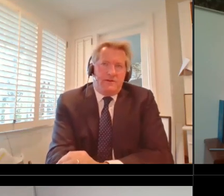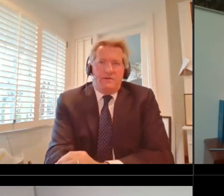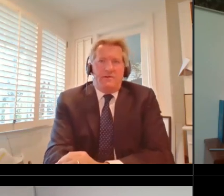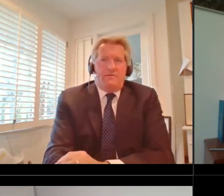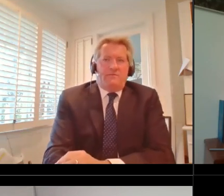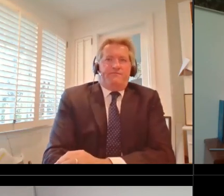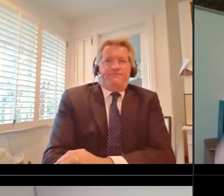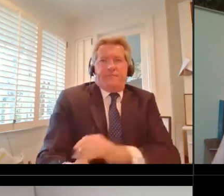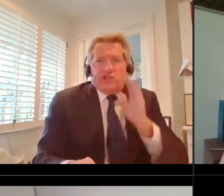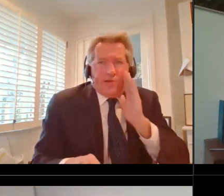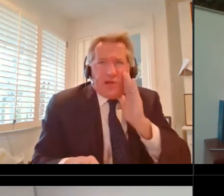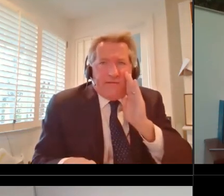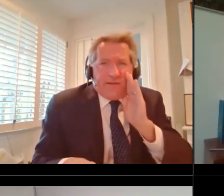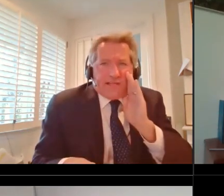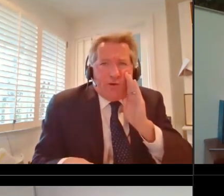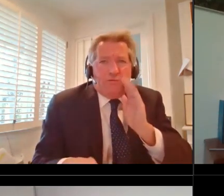which you've been talking about.